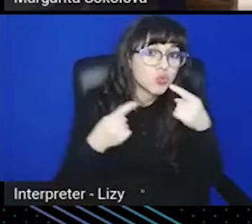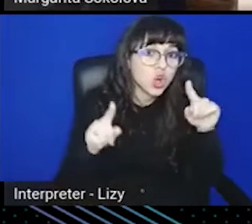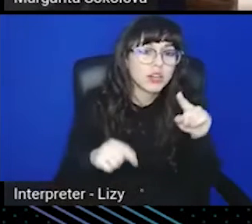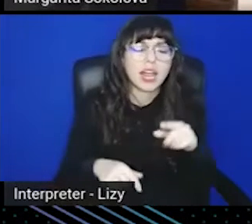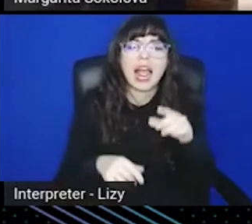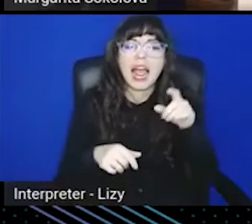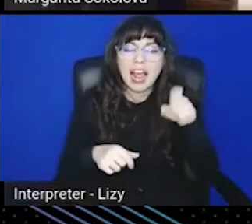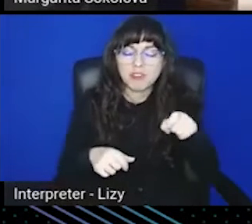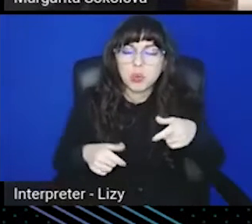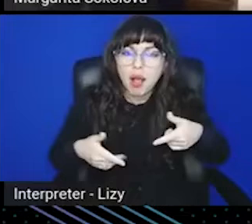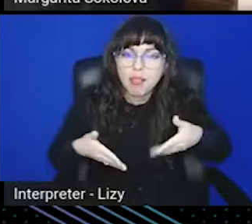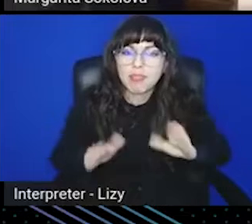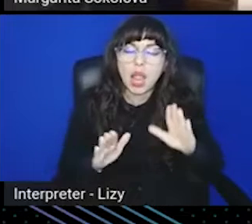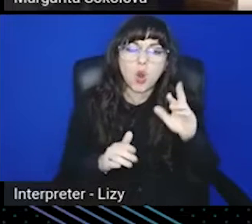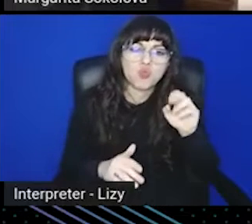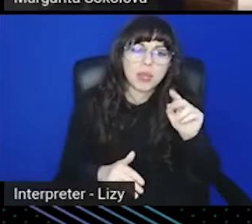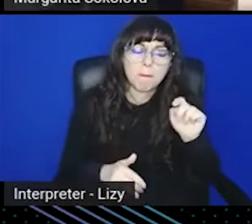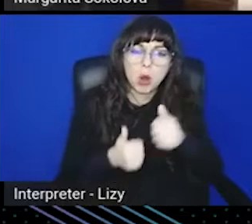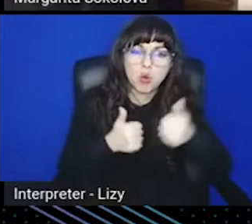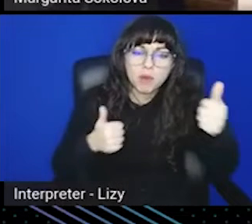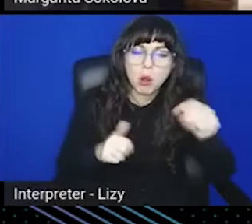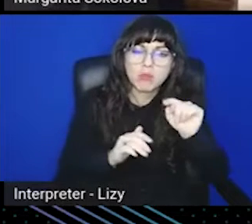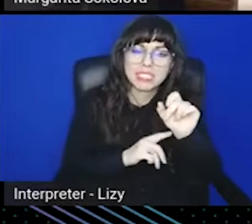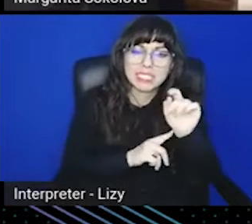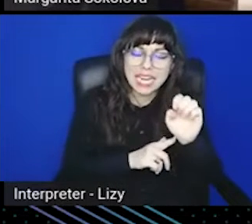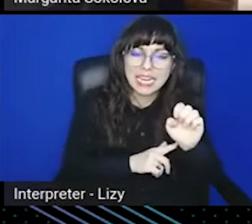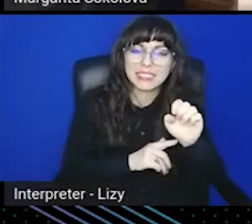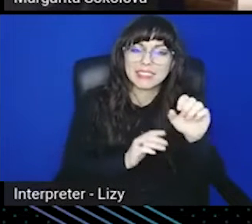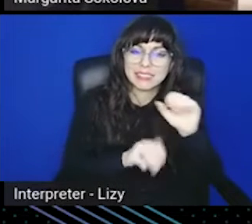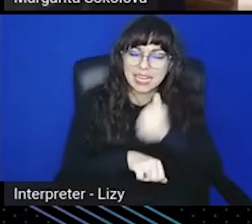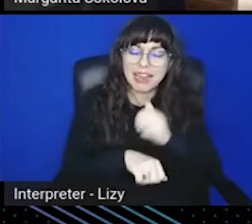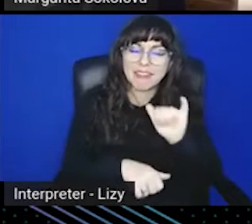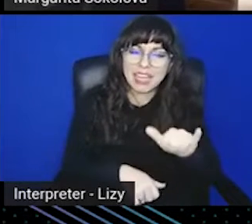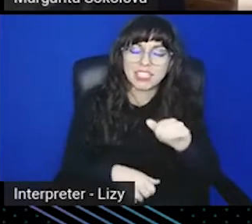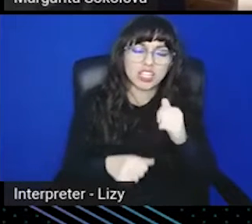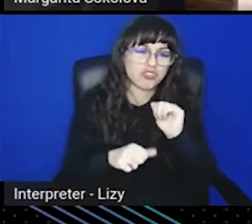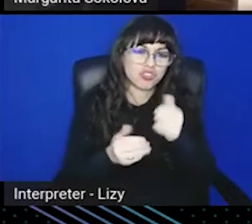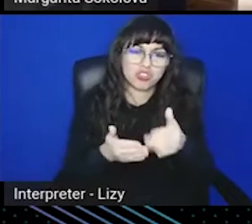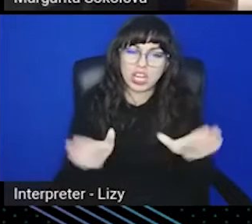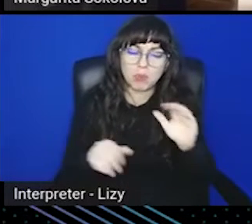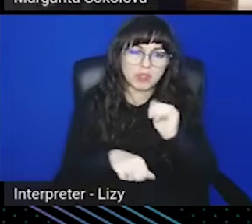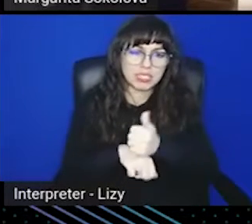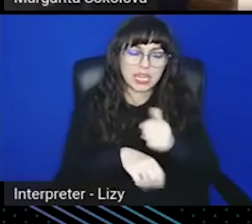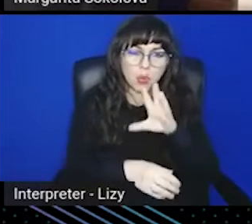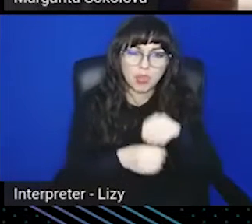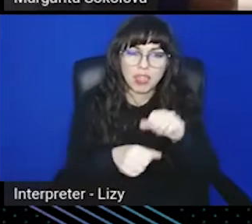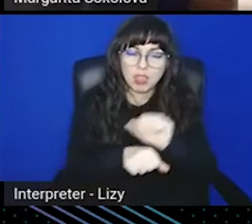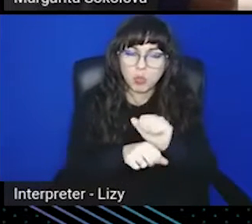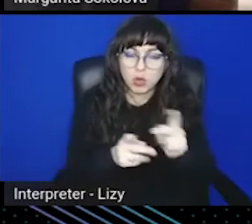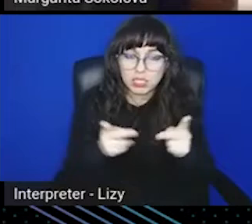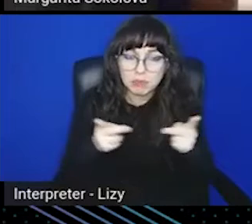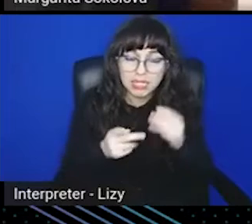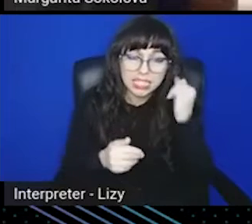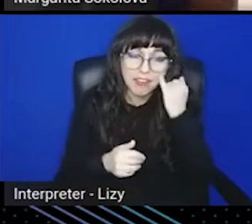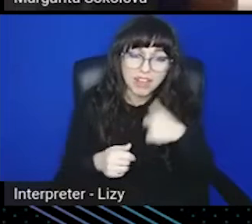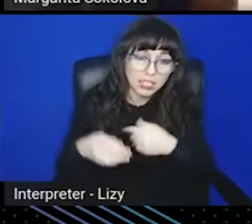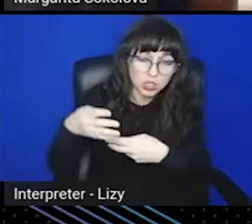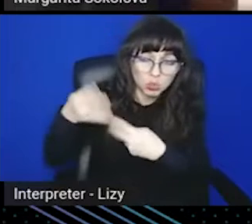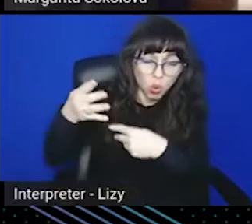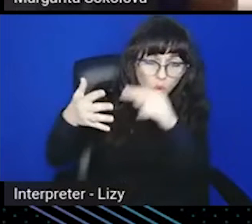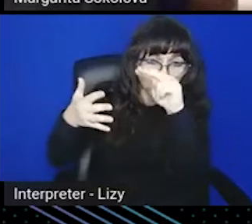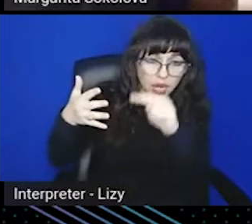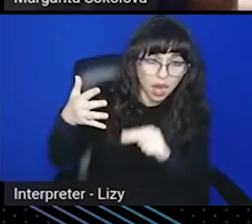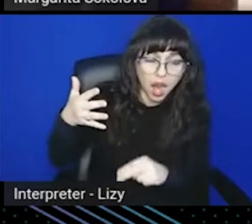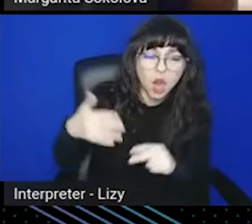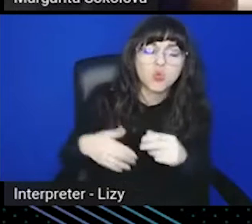which is a general setting on the workspace. So if I scroll down here under remote state sharing,